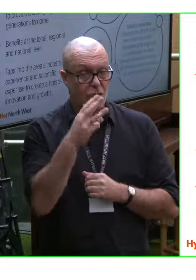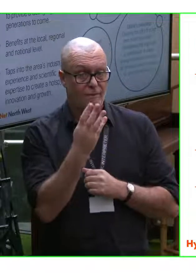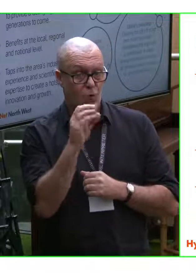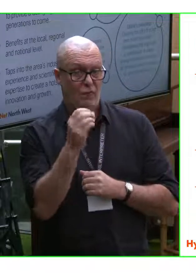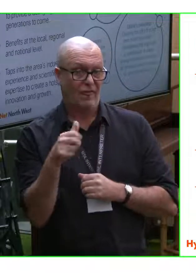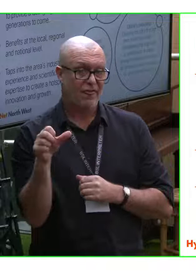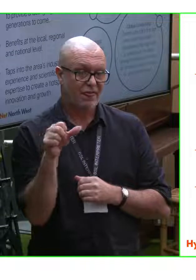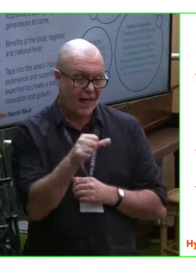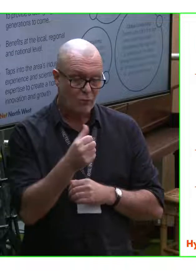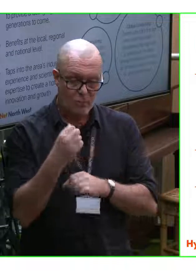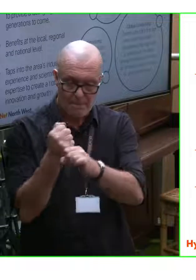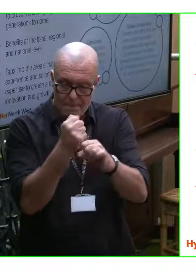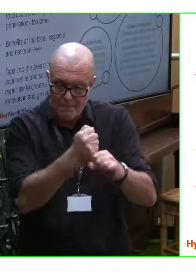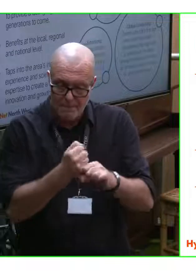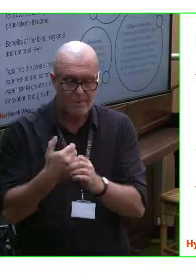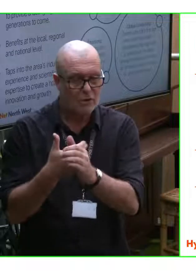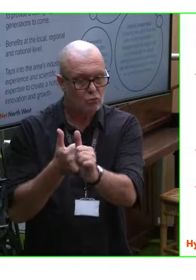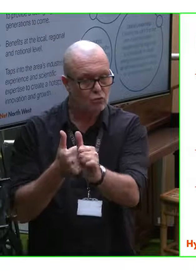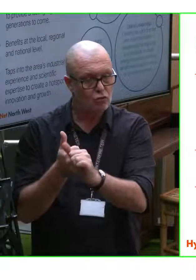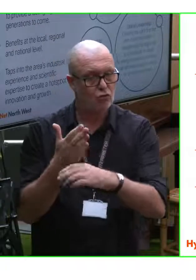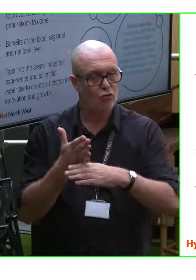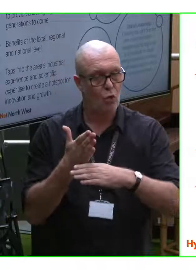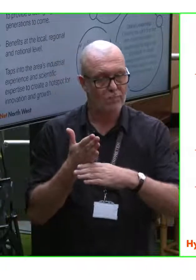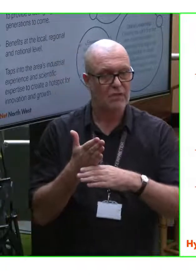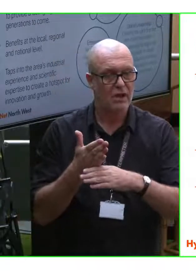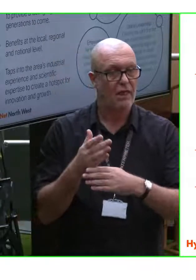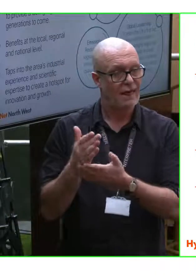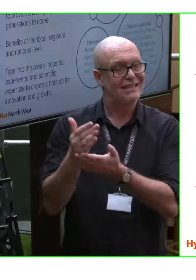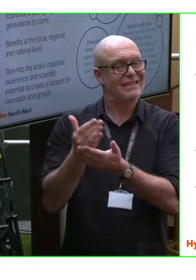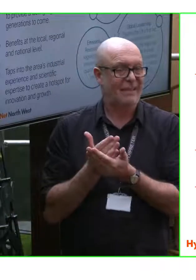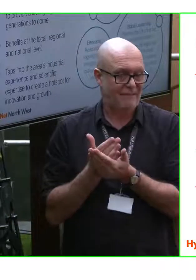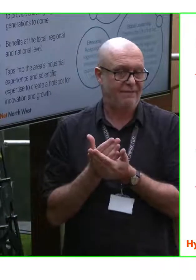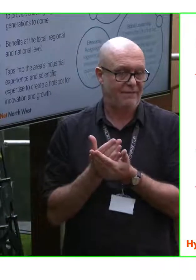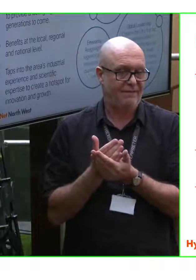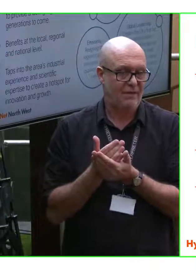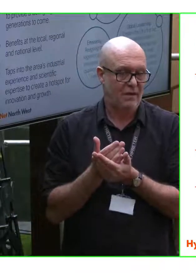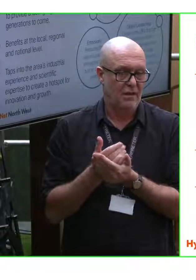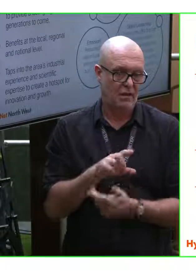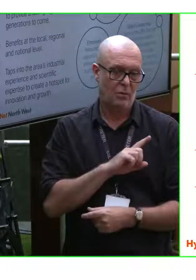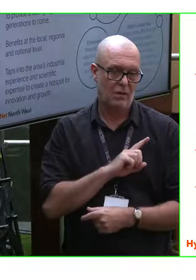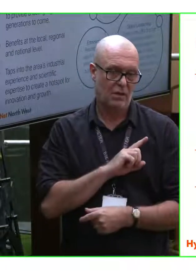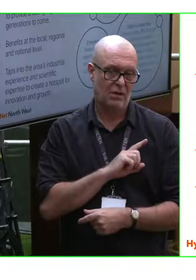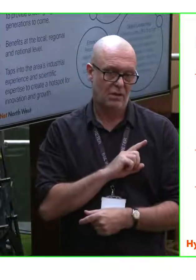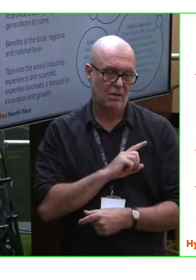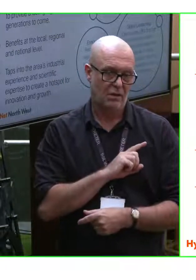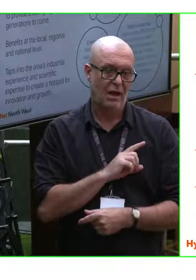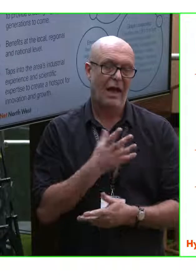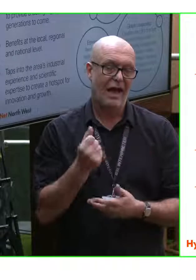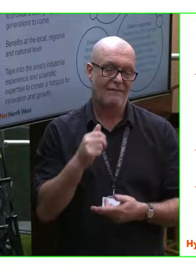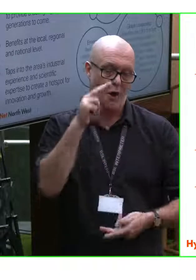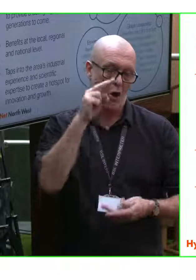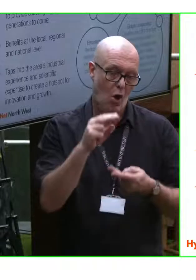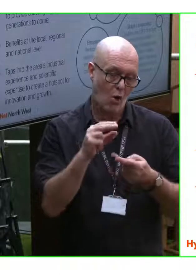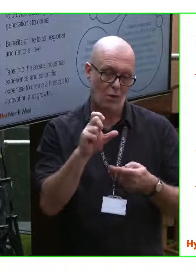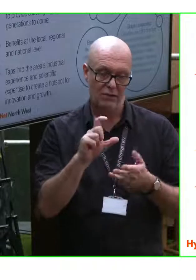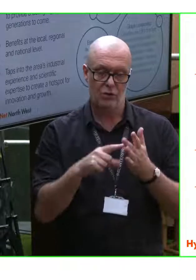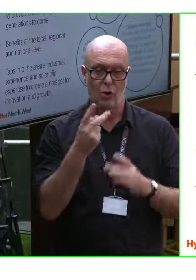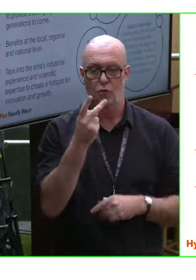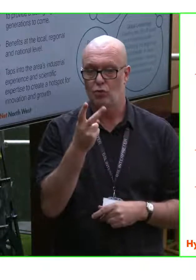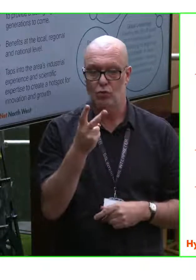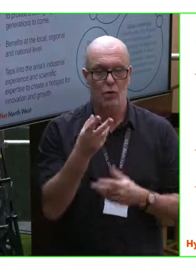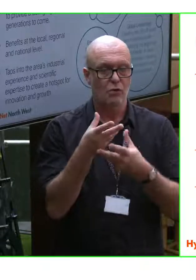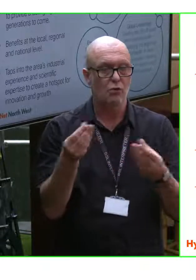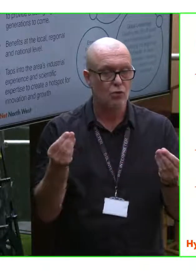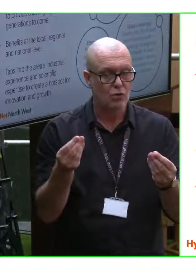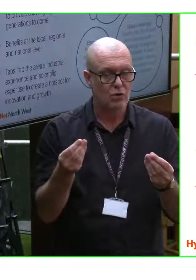340,000 manufacturing jobs here that become safeguarded and secured because there is a low carbon solution, and it